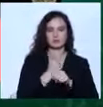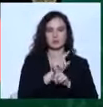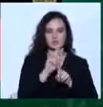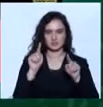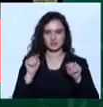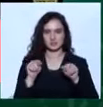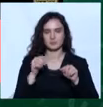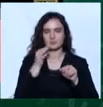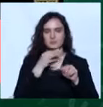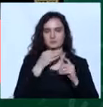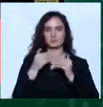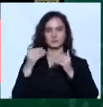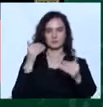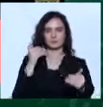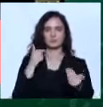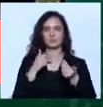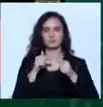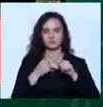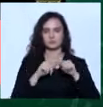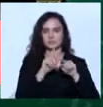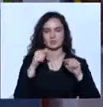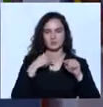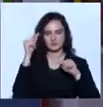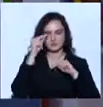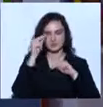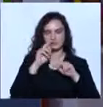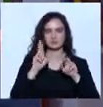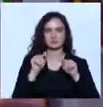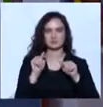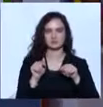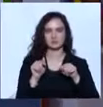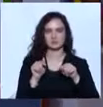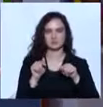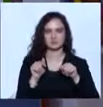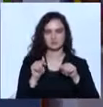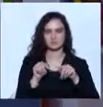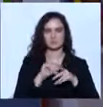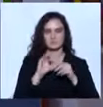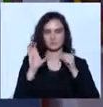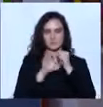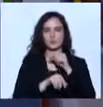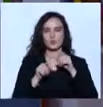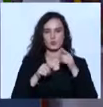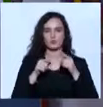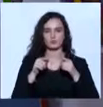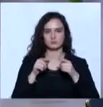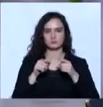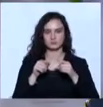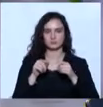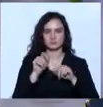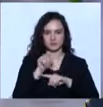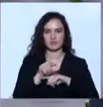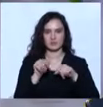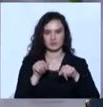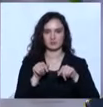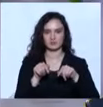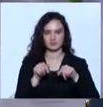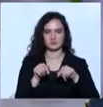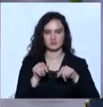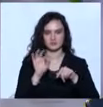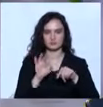before concluding with a revision of what we learned and giving you our last homework assignment before summer